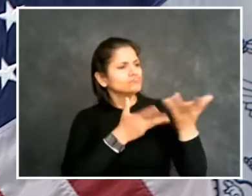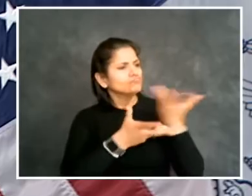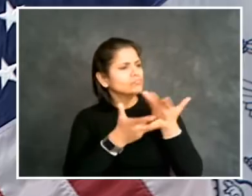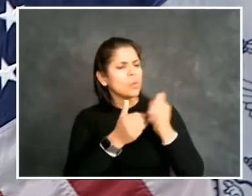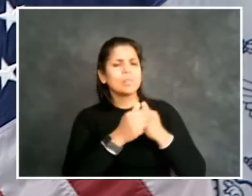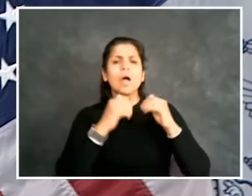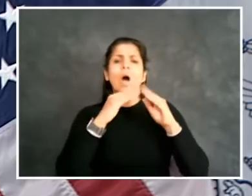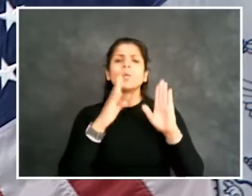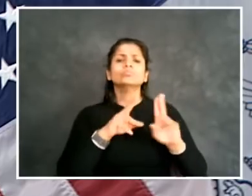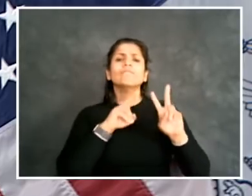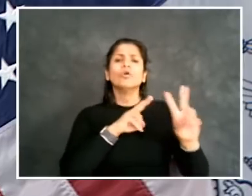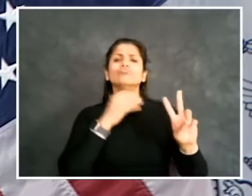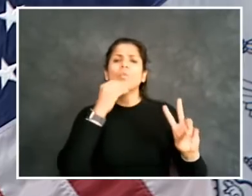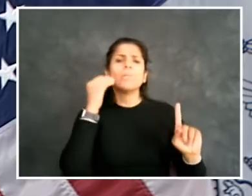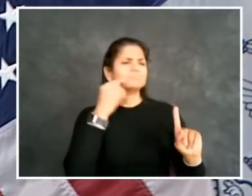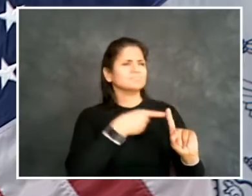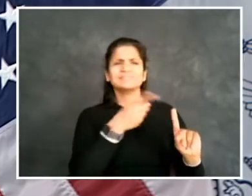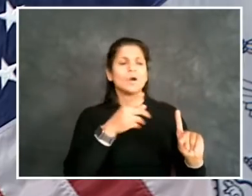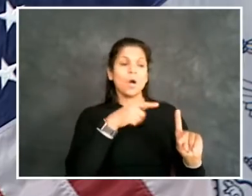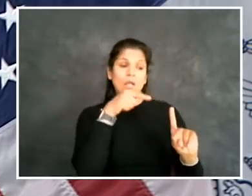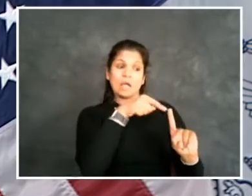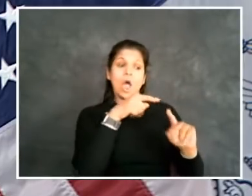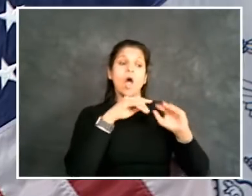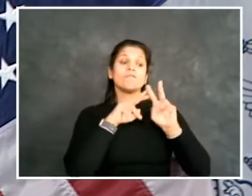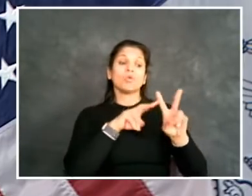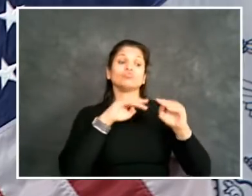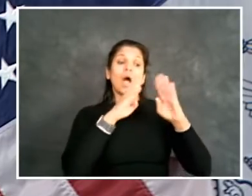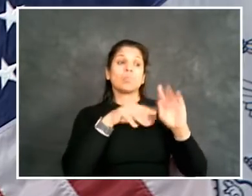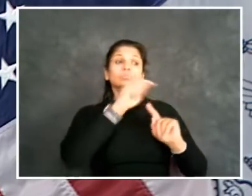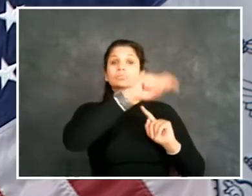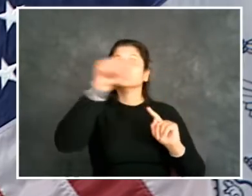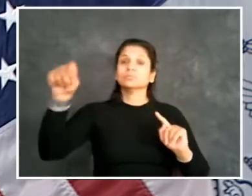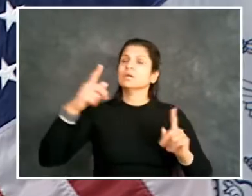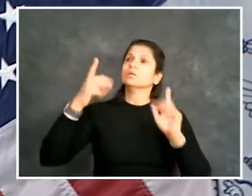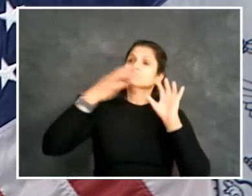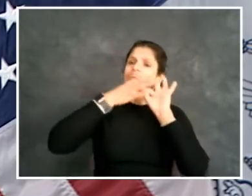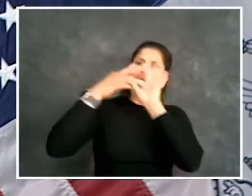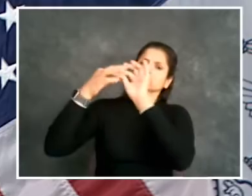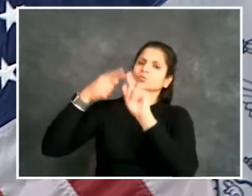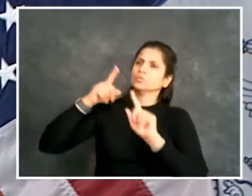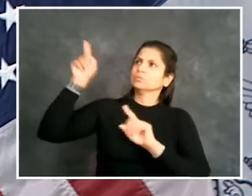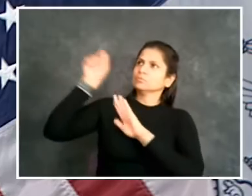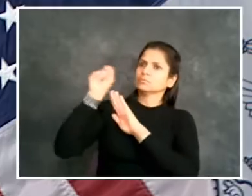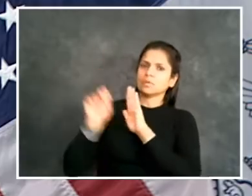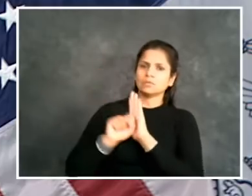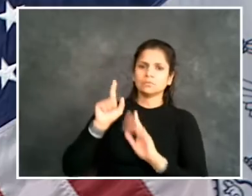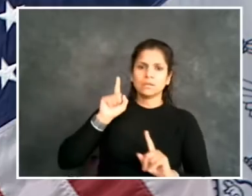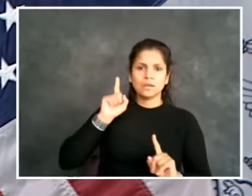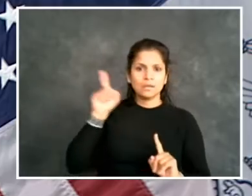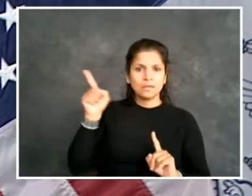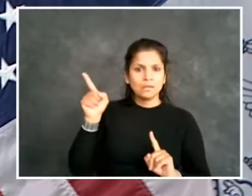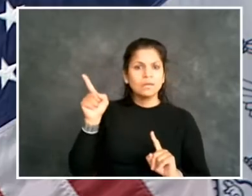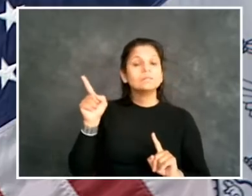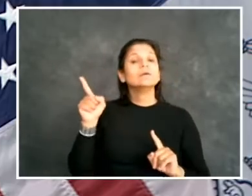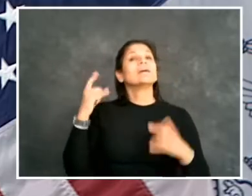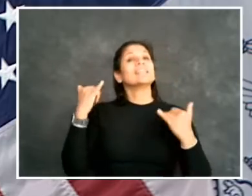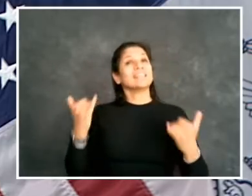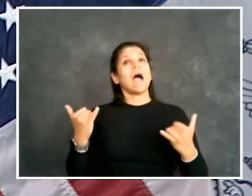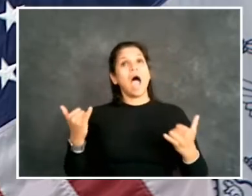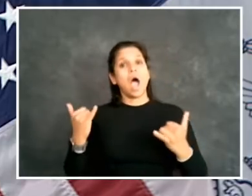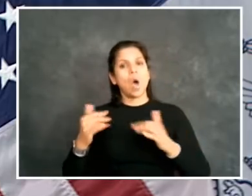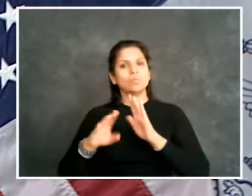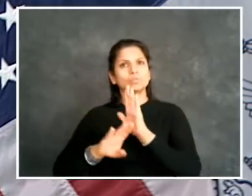start working with the funeral homes. And in fact, there has been a weekly call with funeral homes and